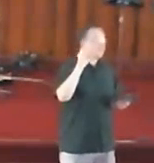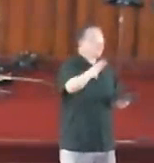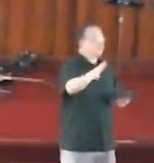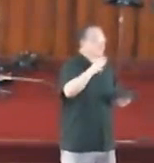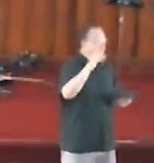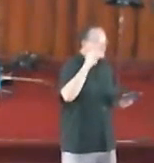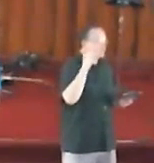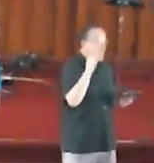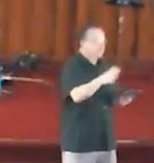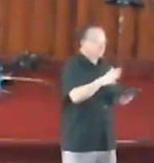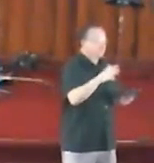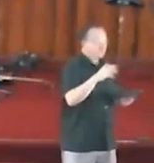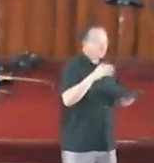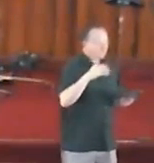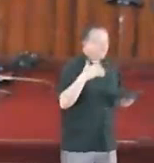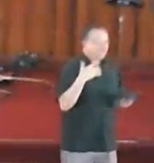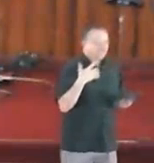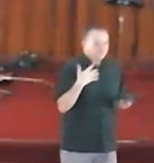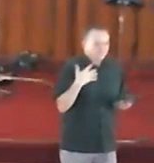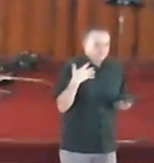estaban recibiendo